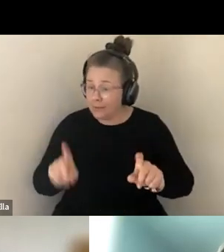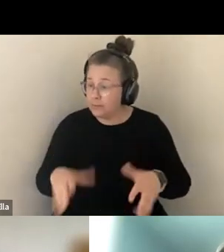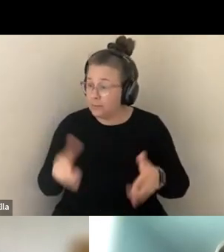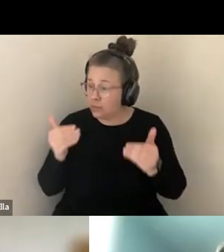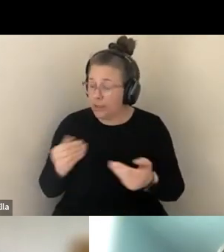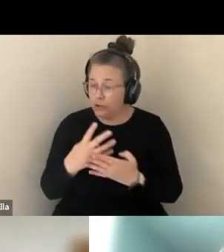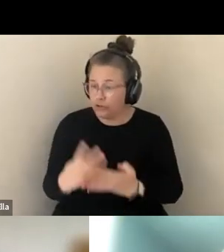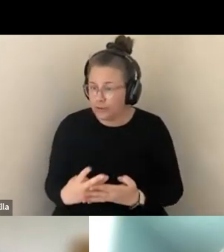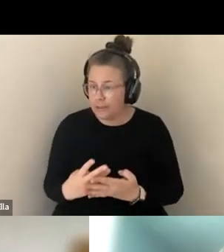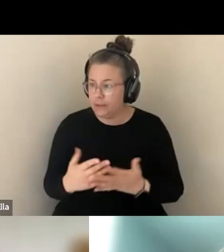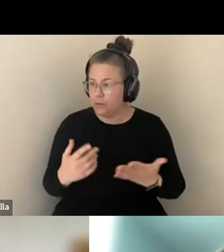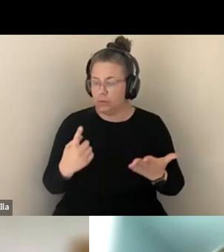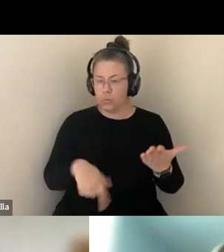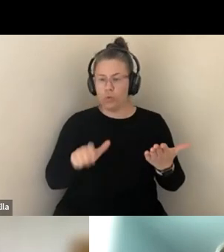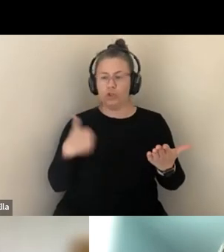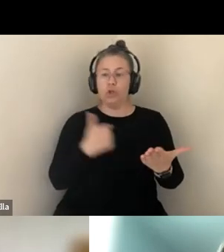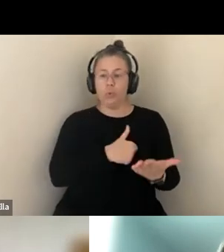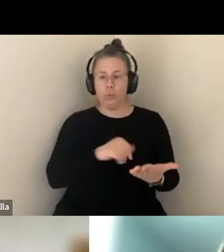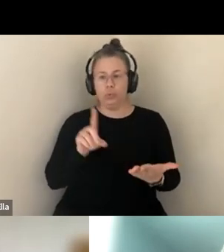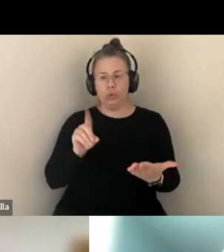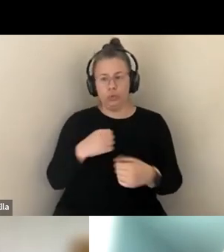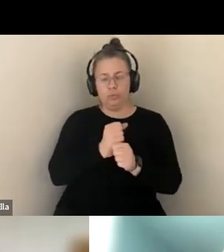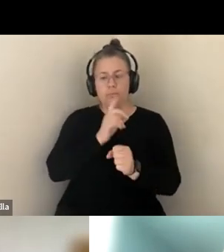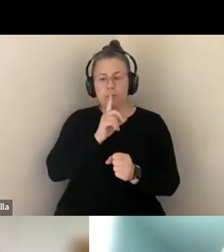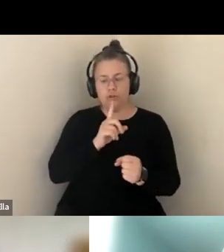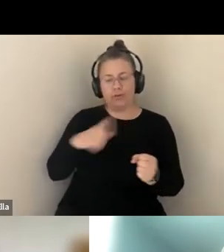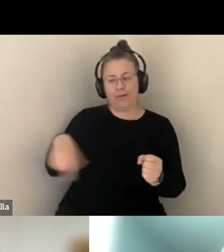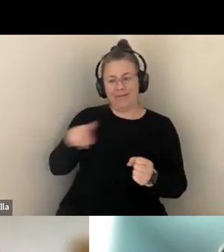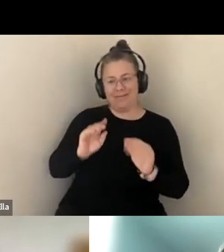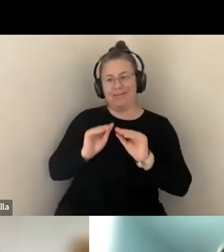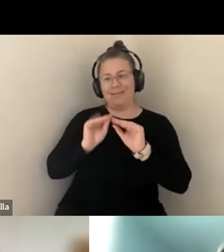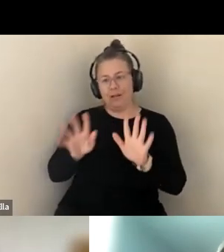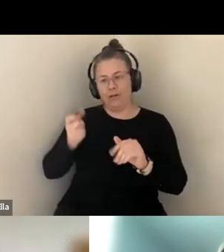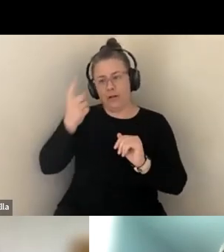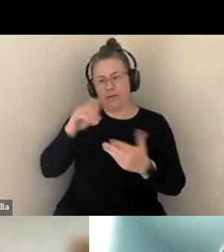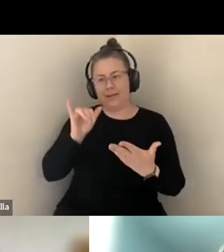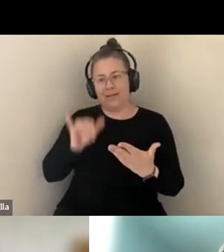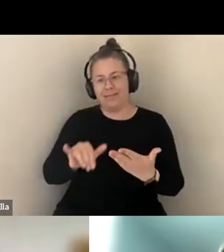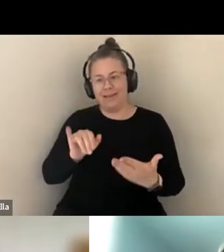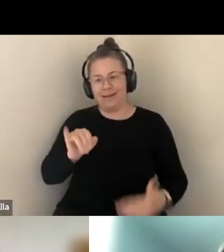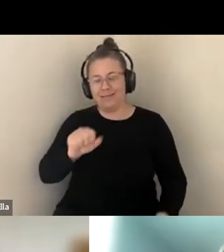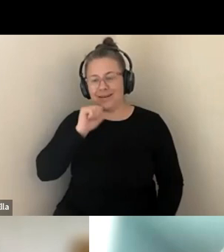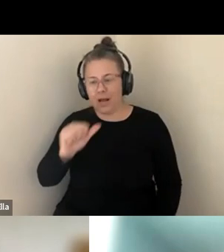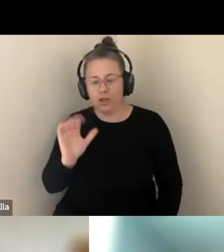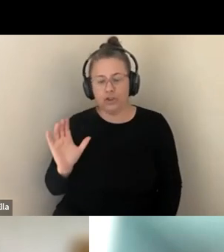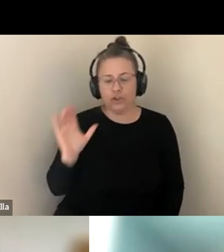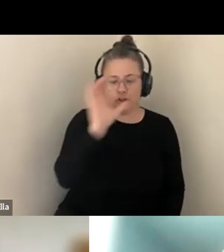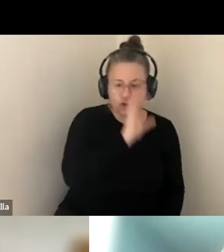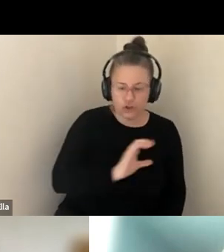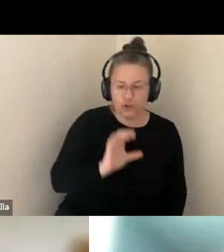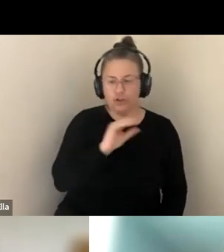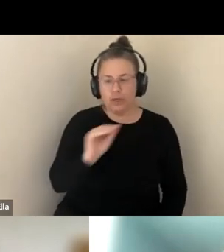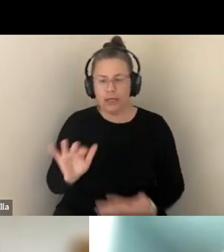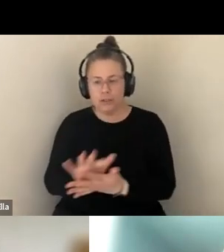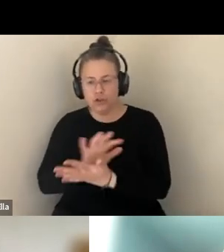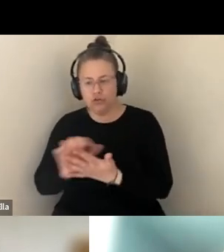make sure that it's not seen as what some clinicians have called a search and destroy mission? It's not about a one-way